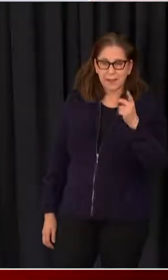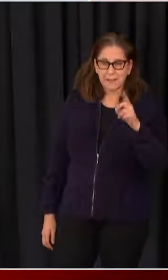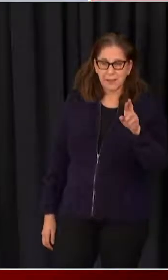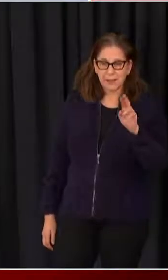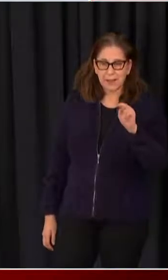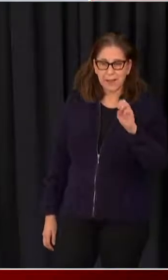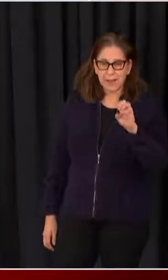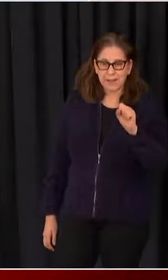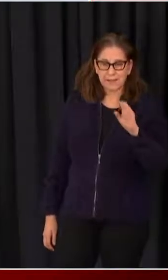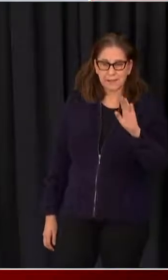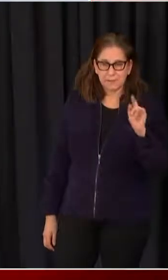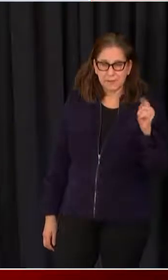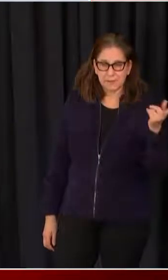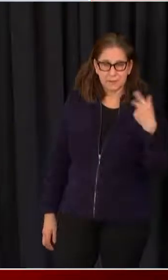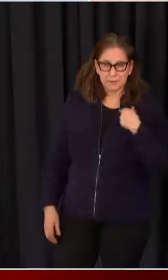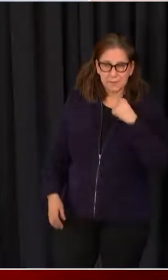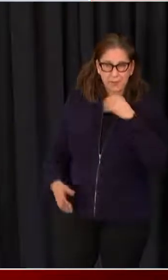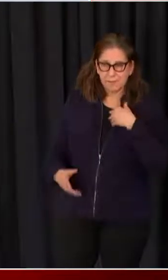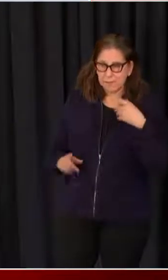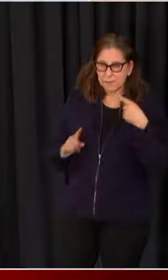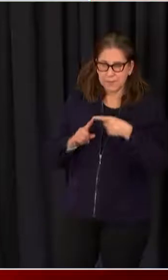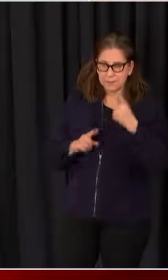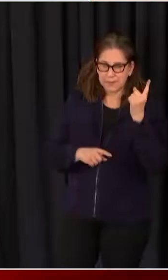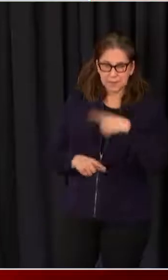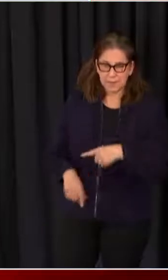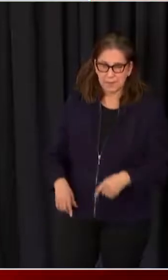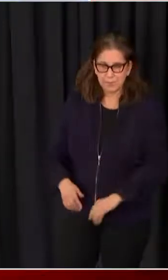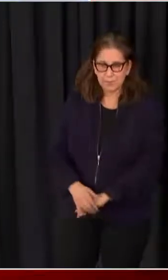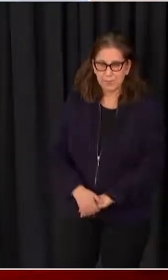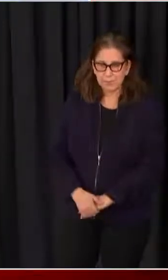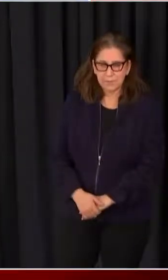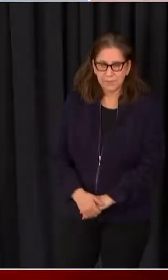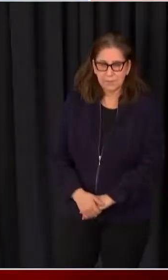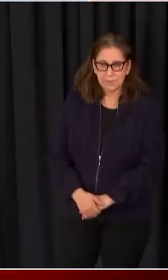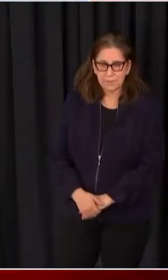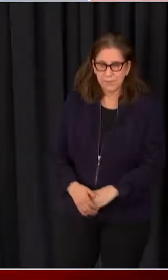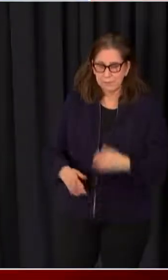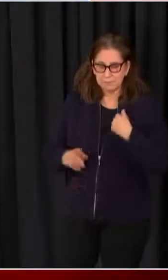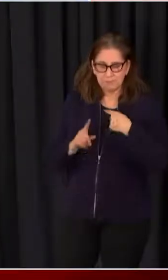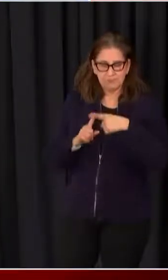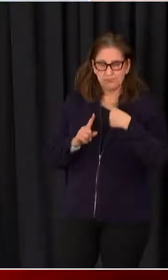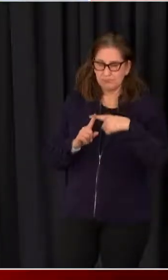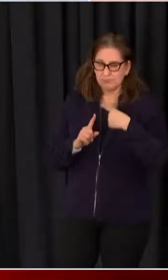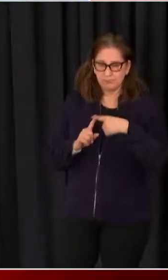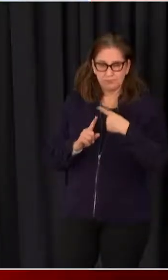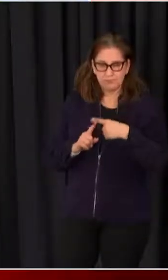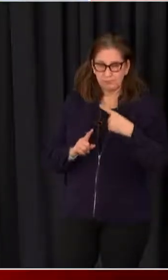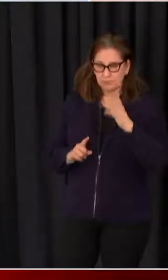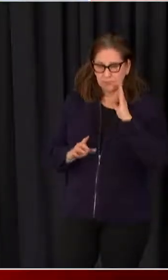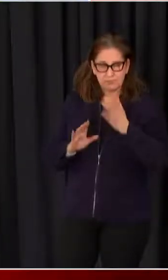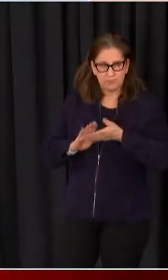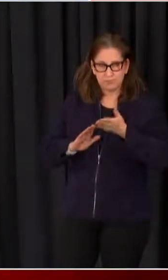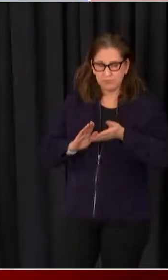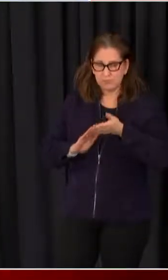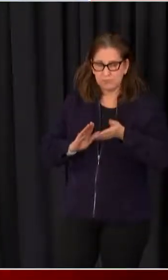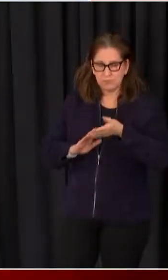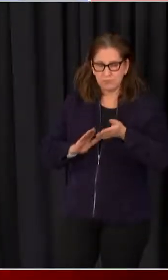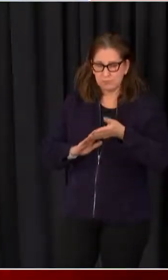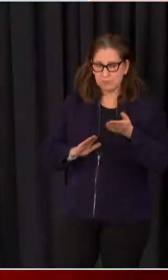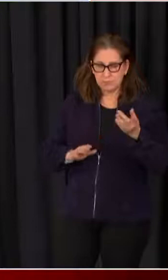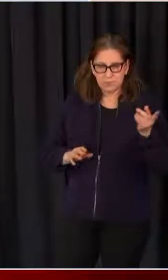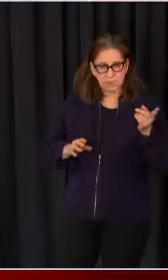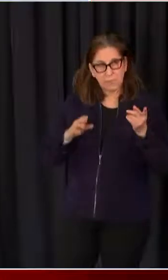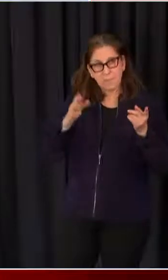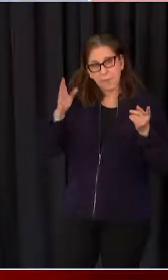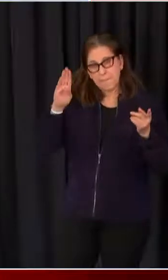jurisdictions, very optimistic by the actions of the Biden administration that will make enough doses available for every adult in the U.S.